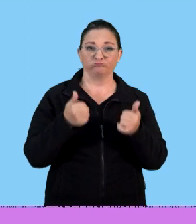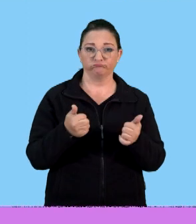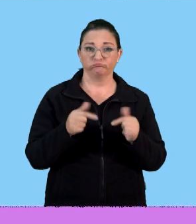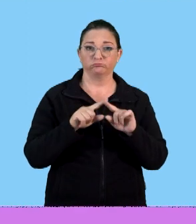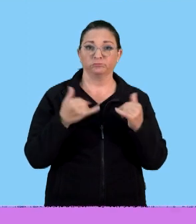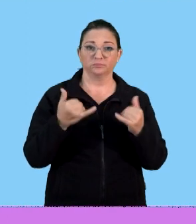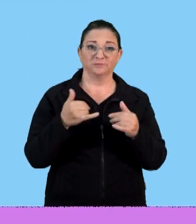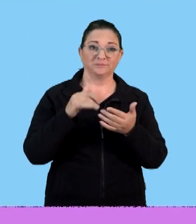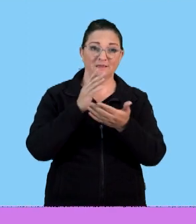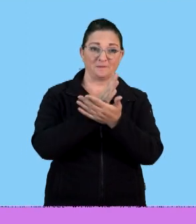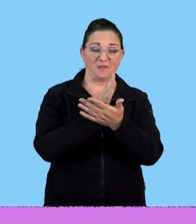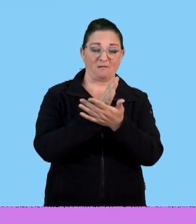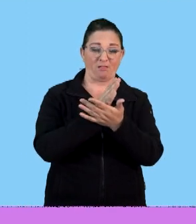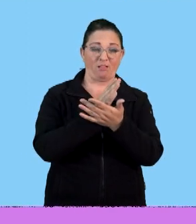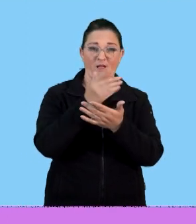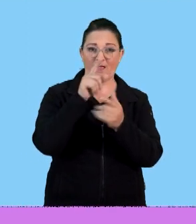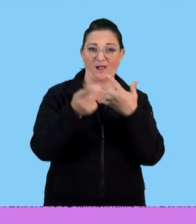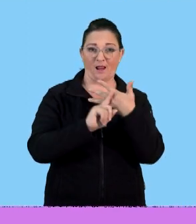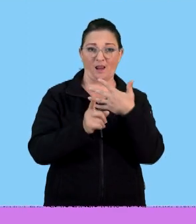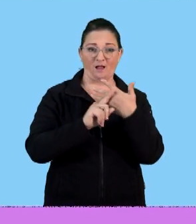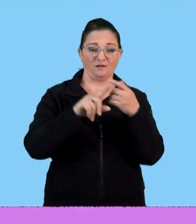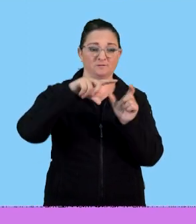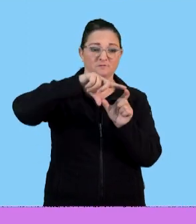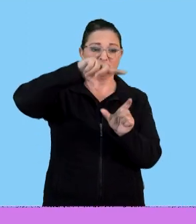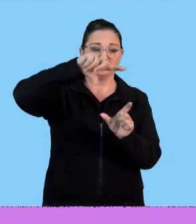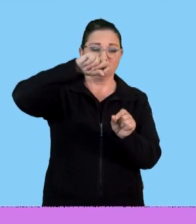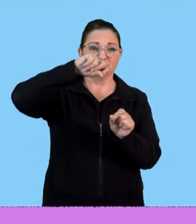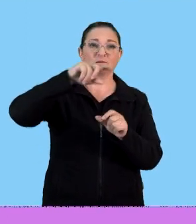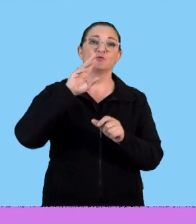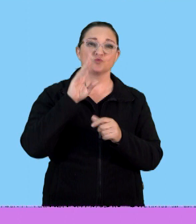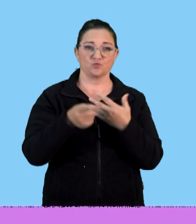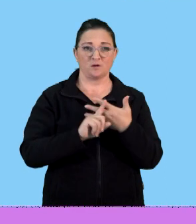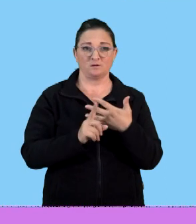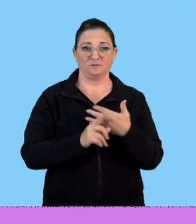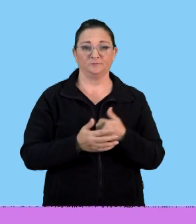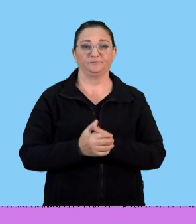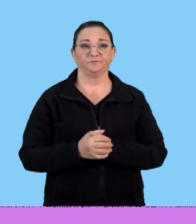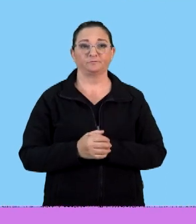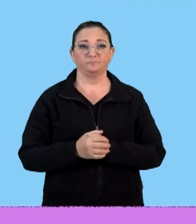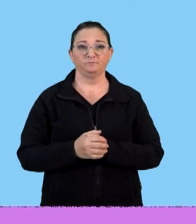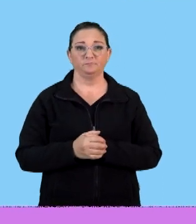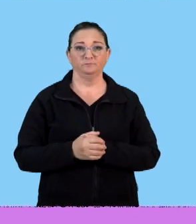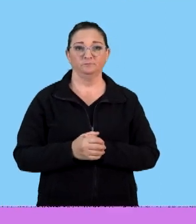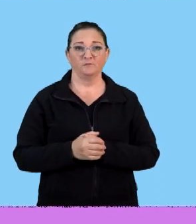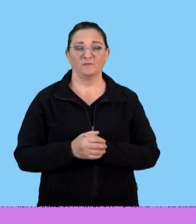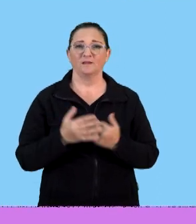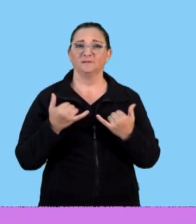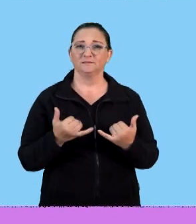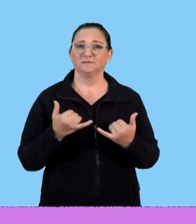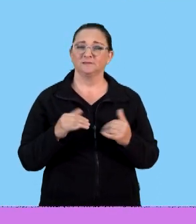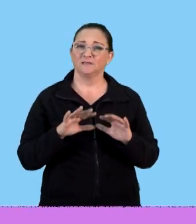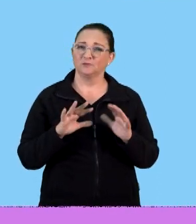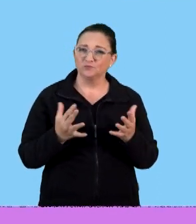picture. And this here, the glass panels, so in here, they'll put glass, right? Just to give you an